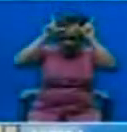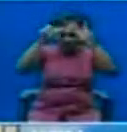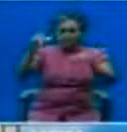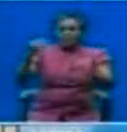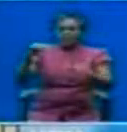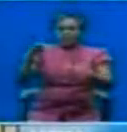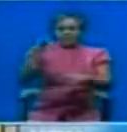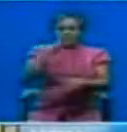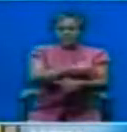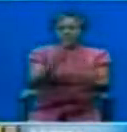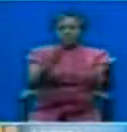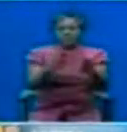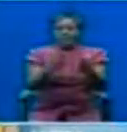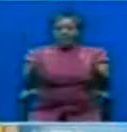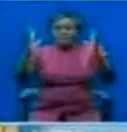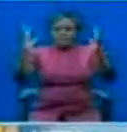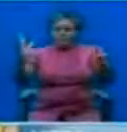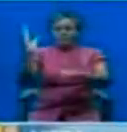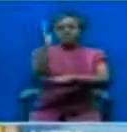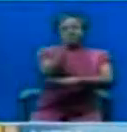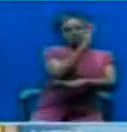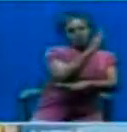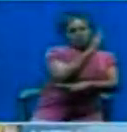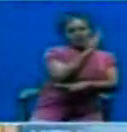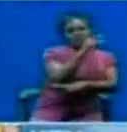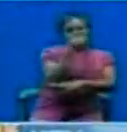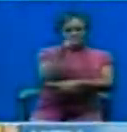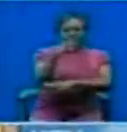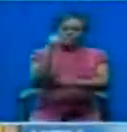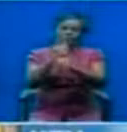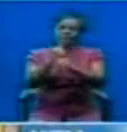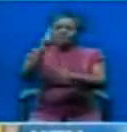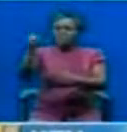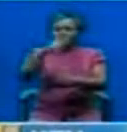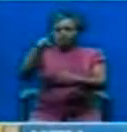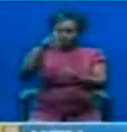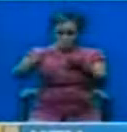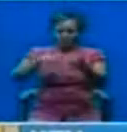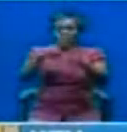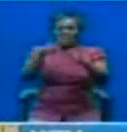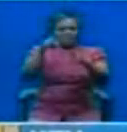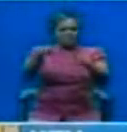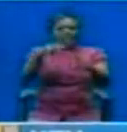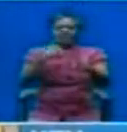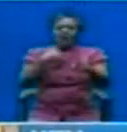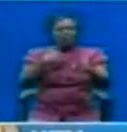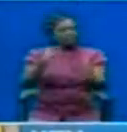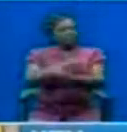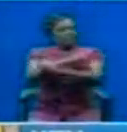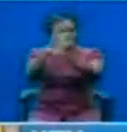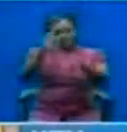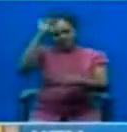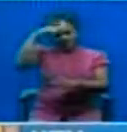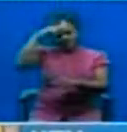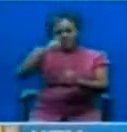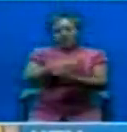lived in a big forest. She may make mistakes as she reads. However, Peace comprehends what she reads in